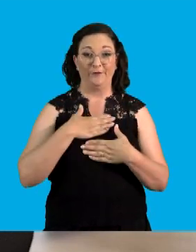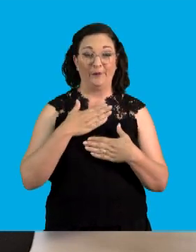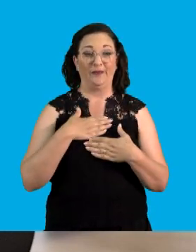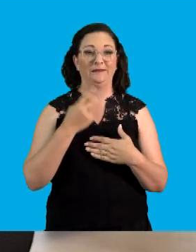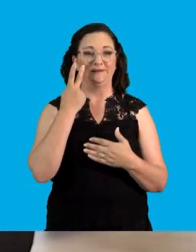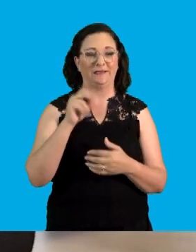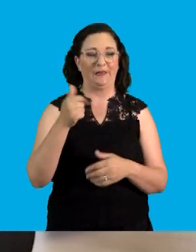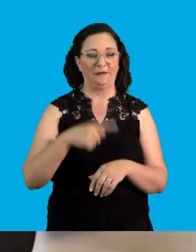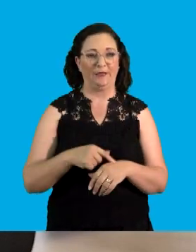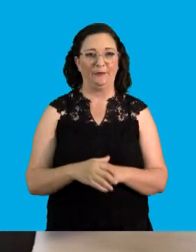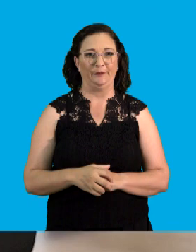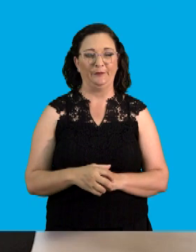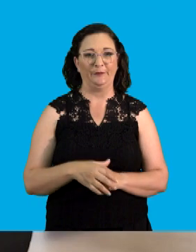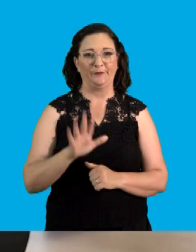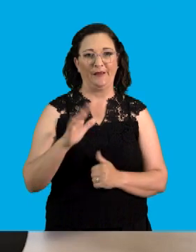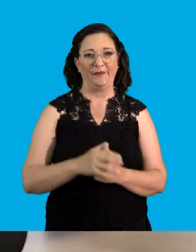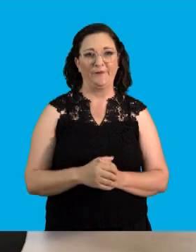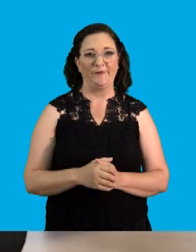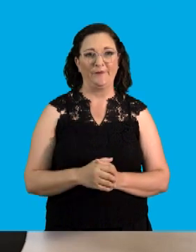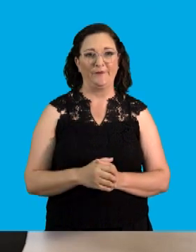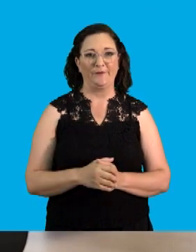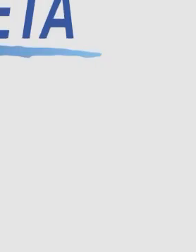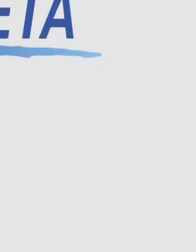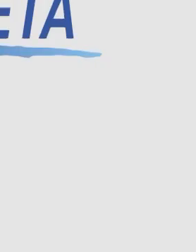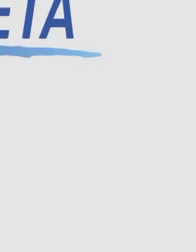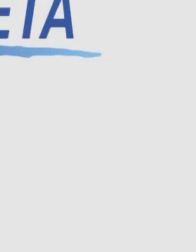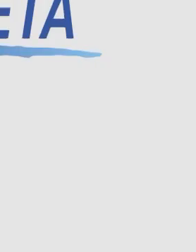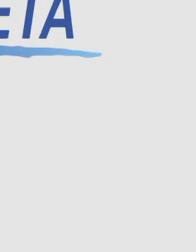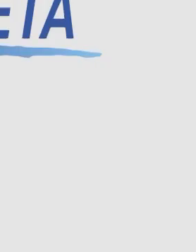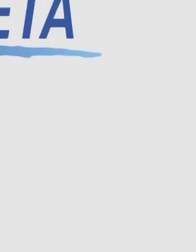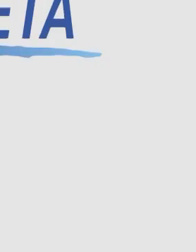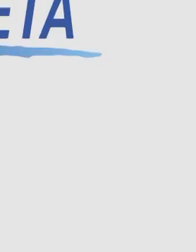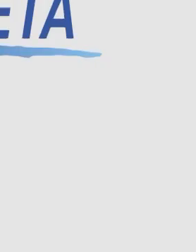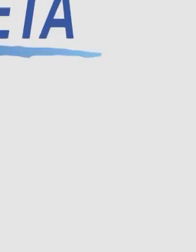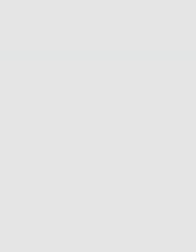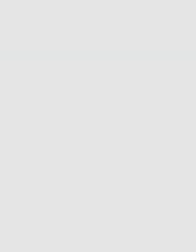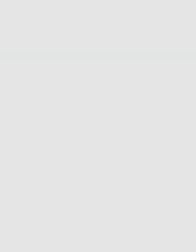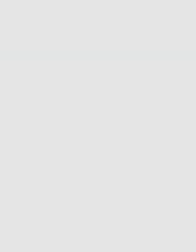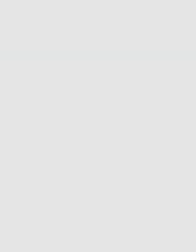from me, Miss Mabue, I'll see you again next time. Goodbye.